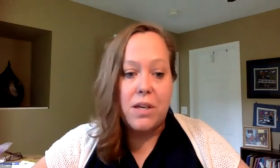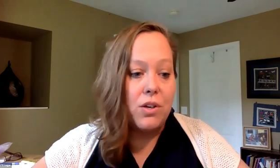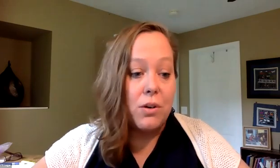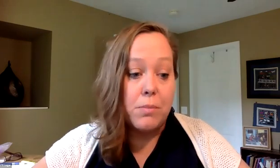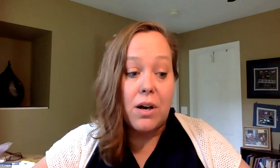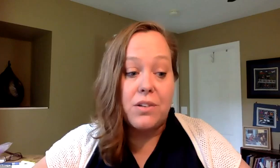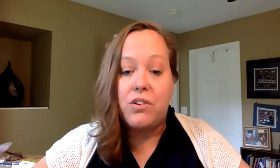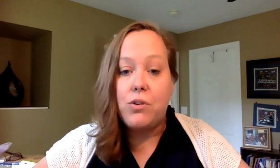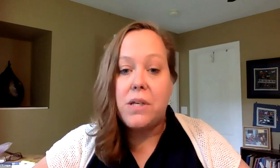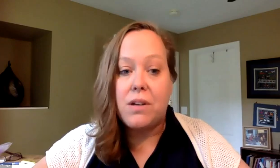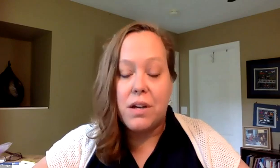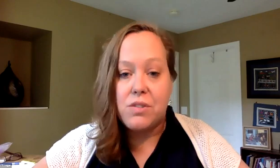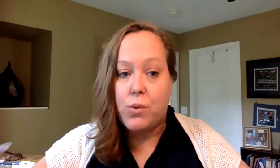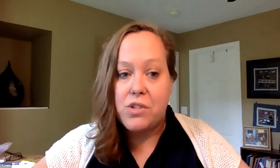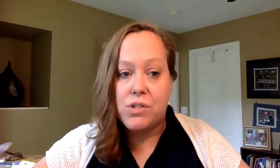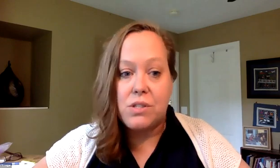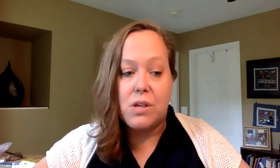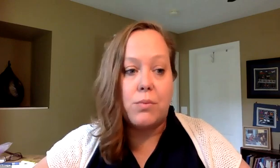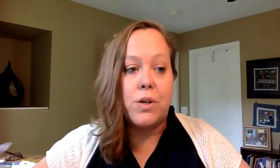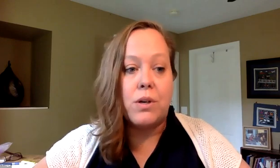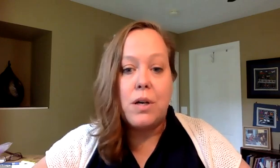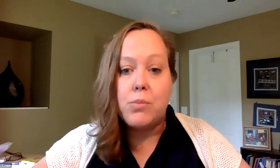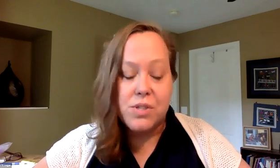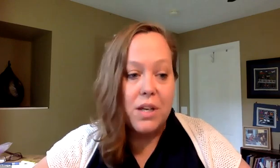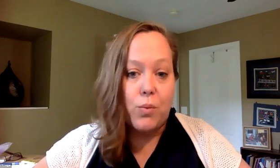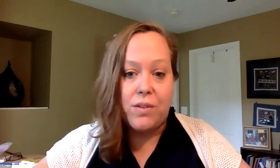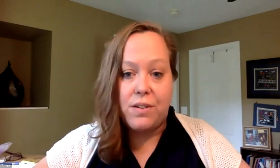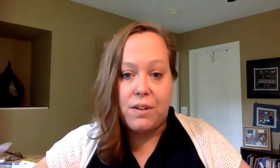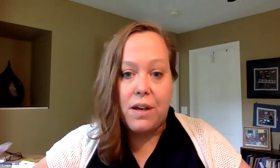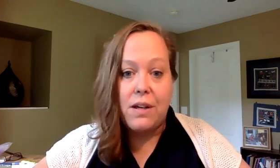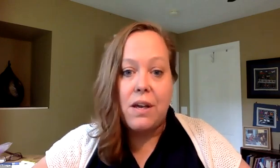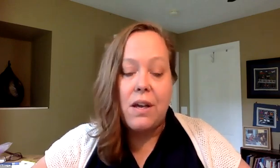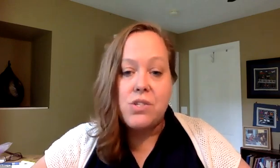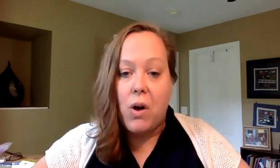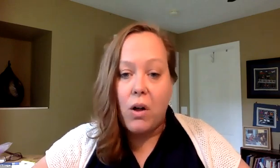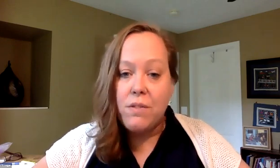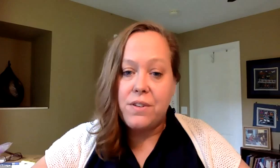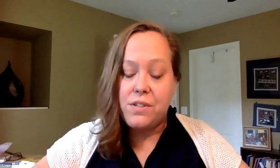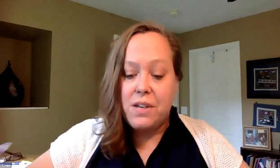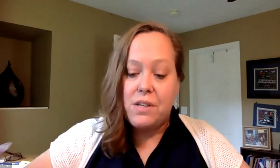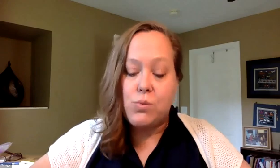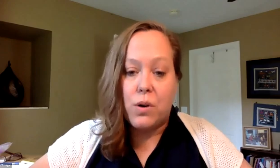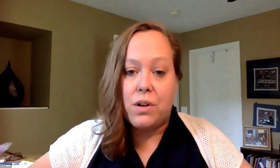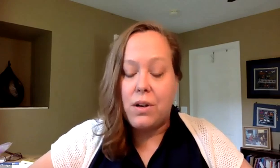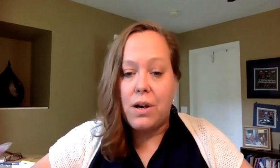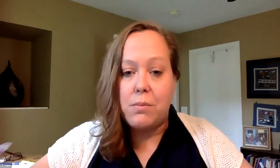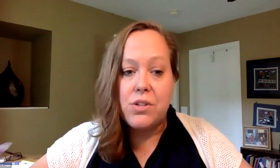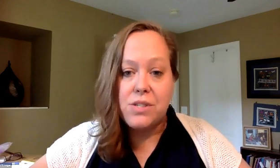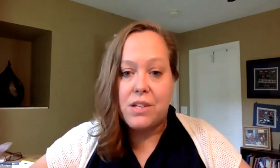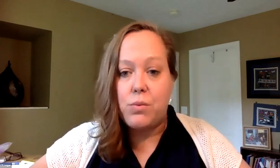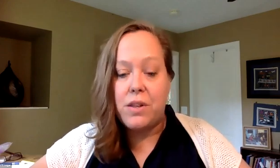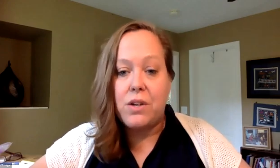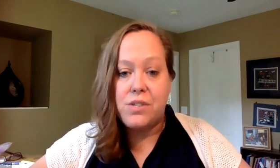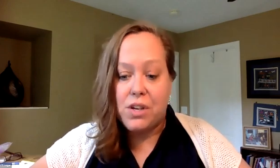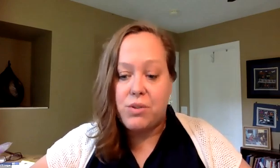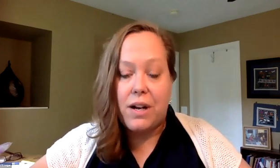the beyond human kinds of questions that we're presented with today. So all of today's work